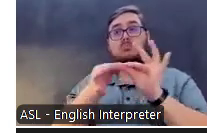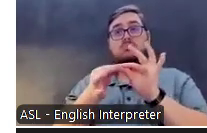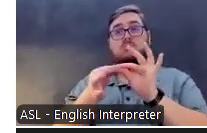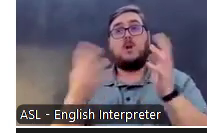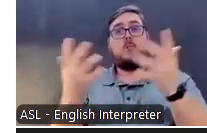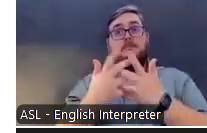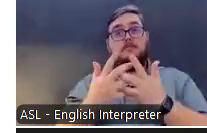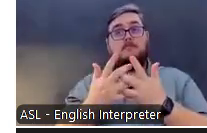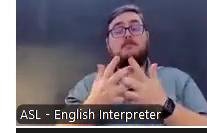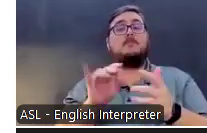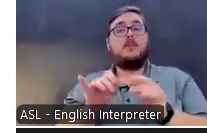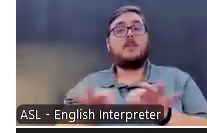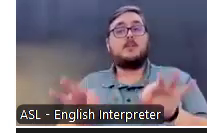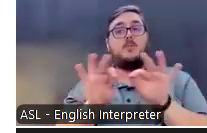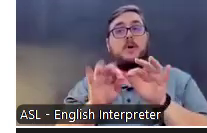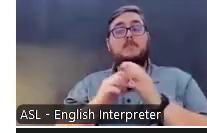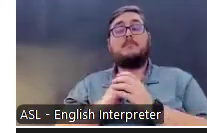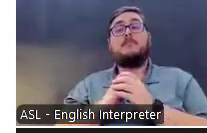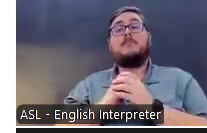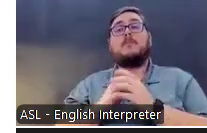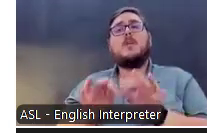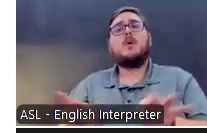AT services to be aware of, if they're